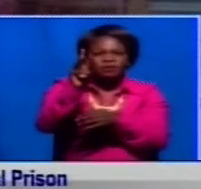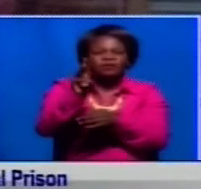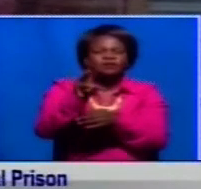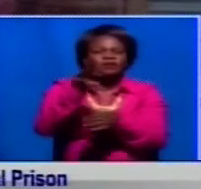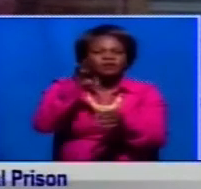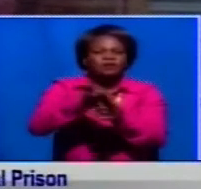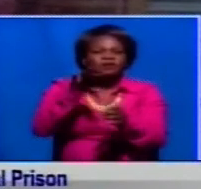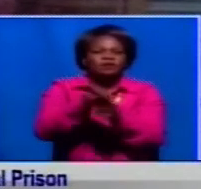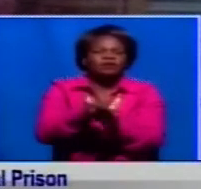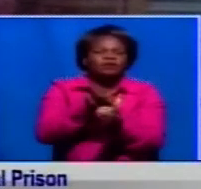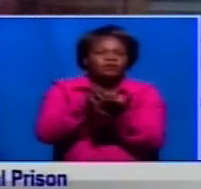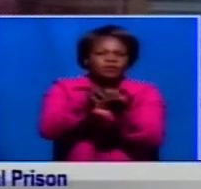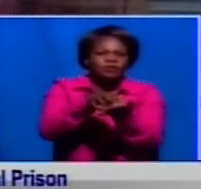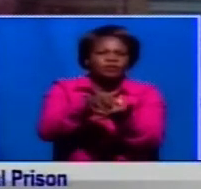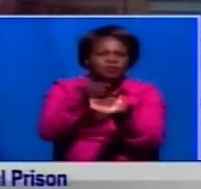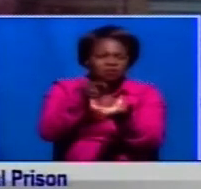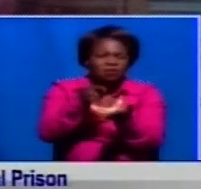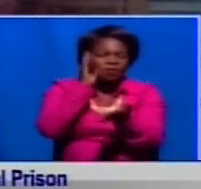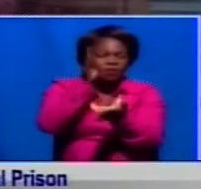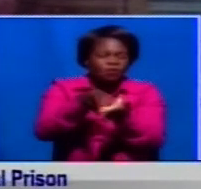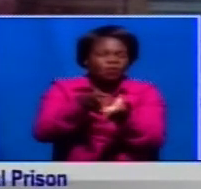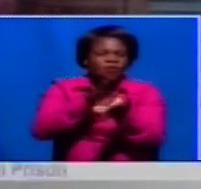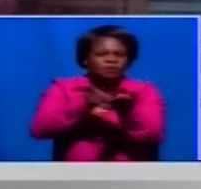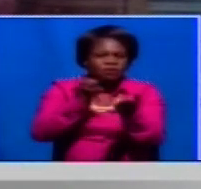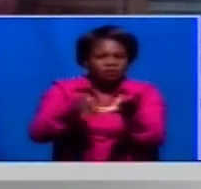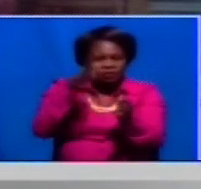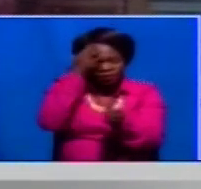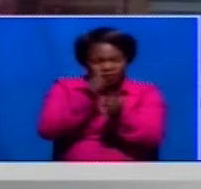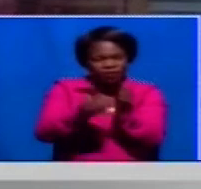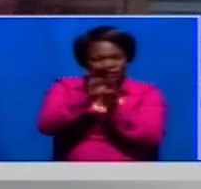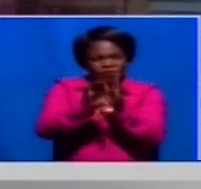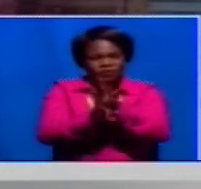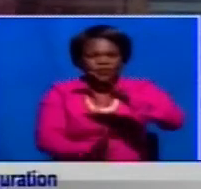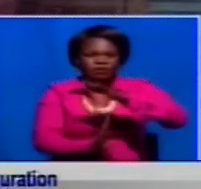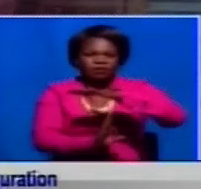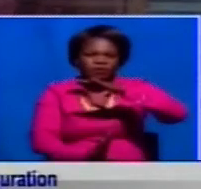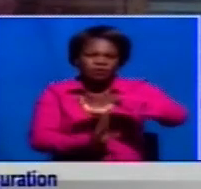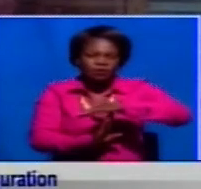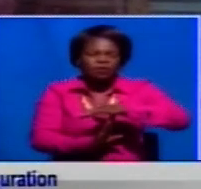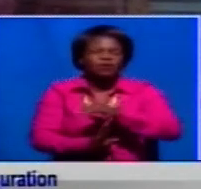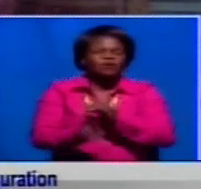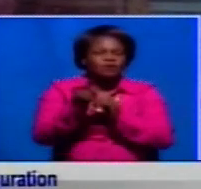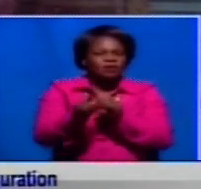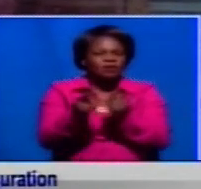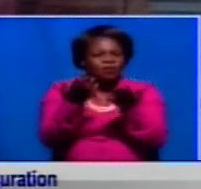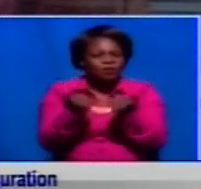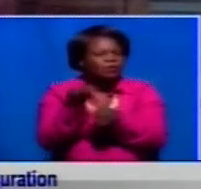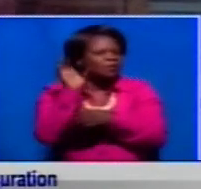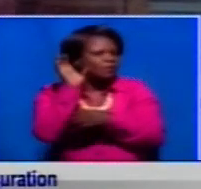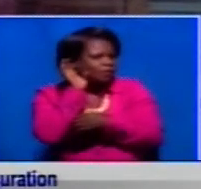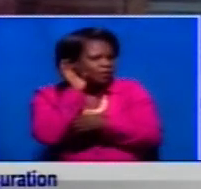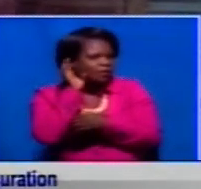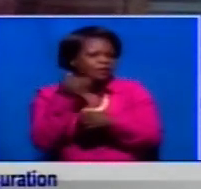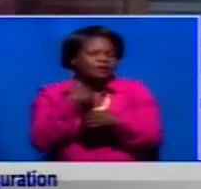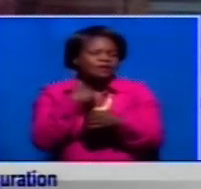petition. The petition was dismissed because the constitutional limit within which it was earmarked to be heard